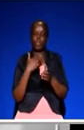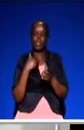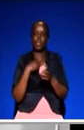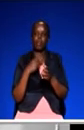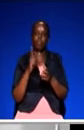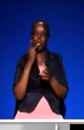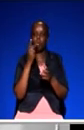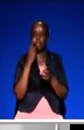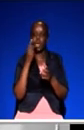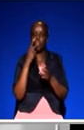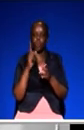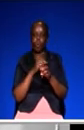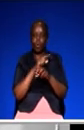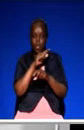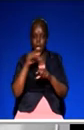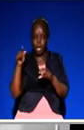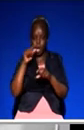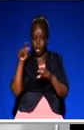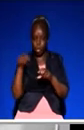purple arrow, and